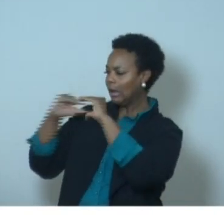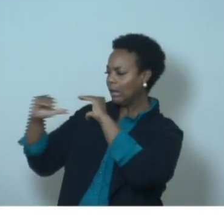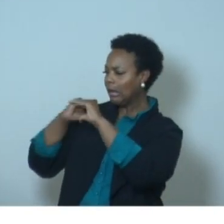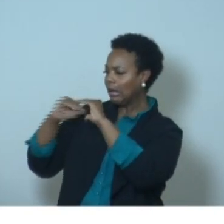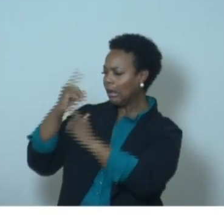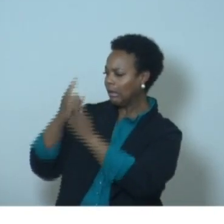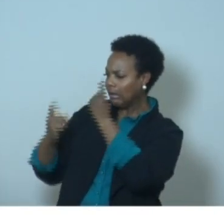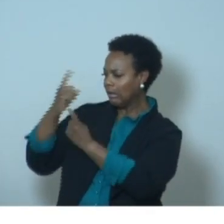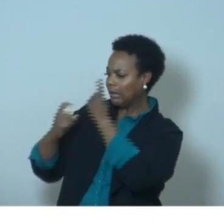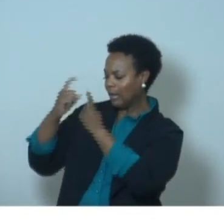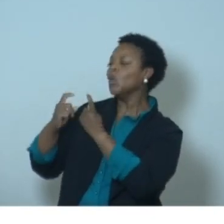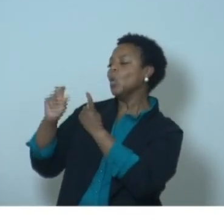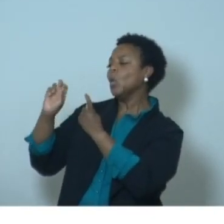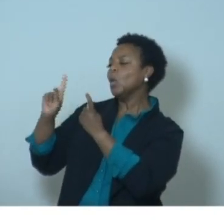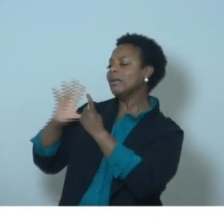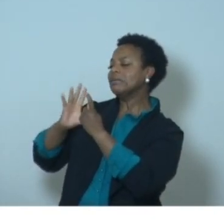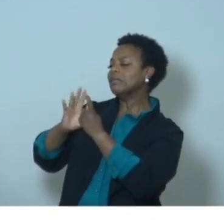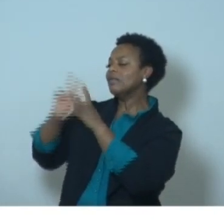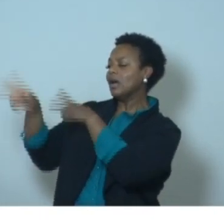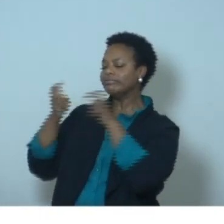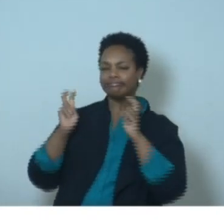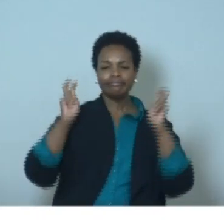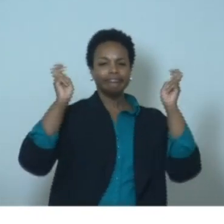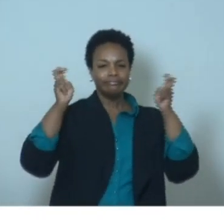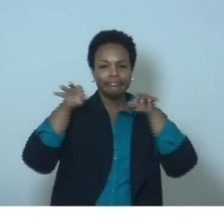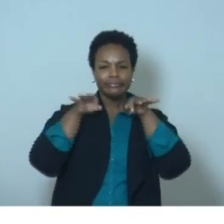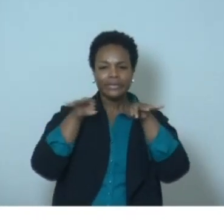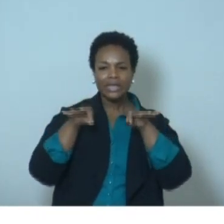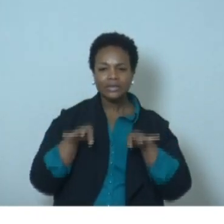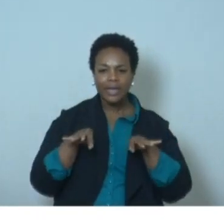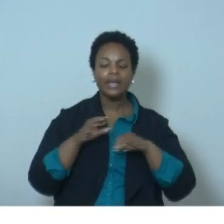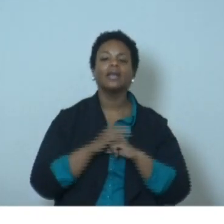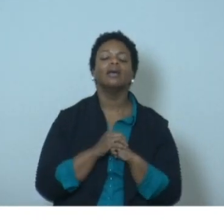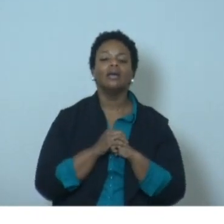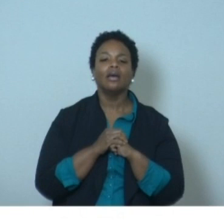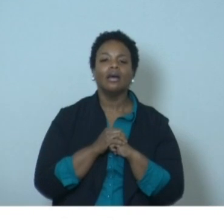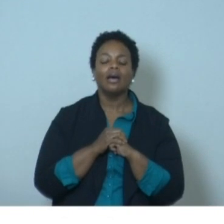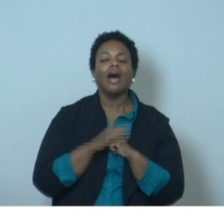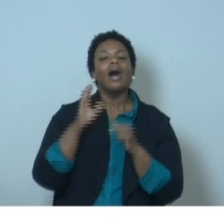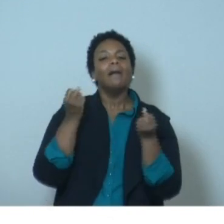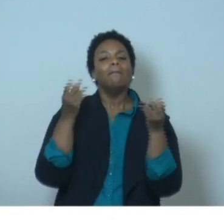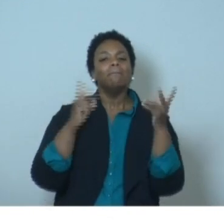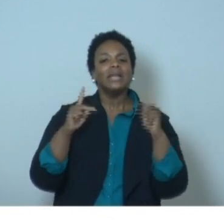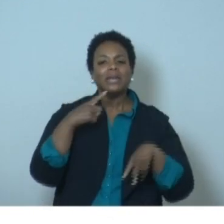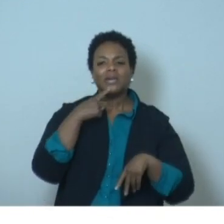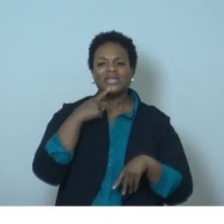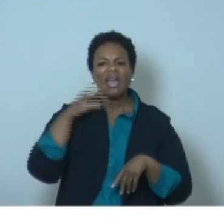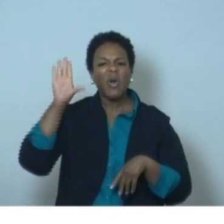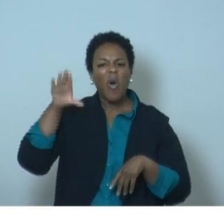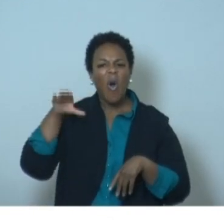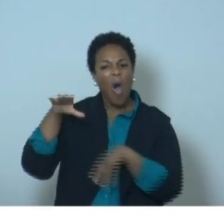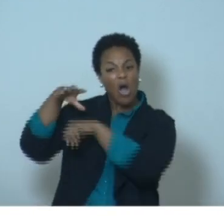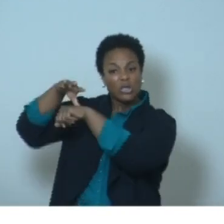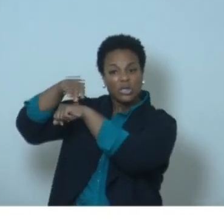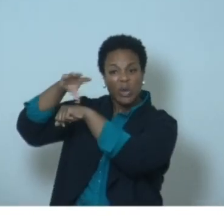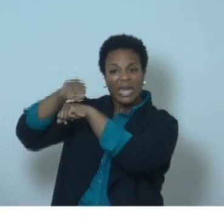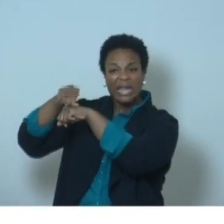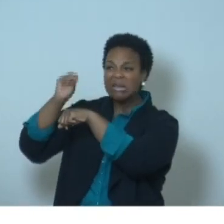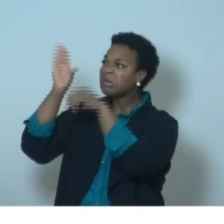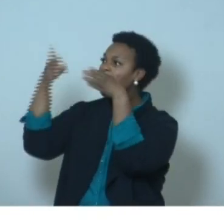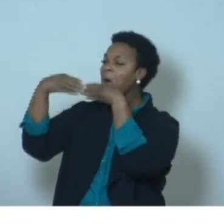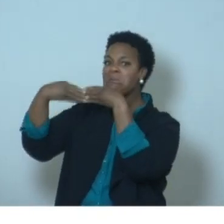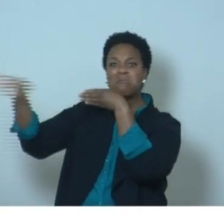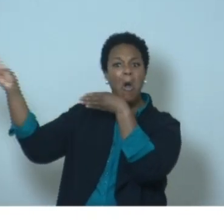probably have all heard this. A lot of people just said, we should just do what Sweden did. They didn't really close anything down. They kept the economy